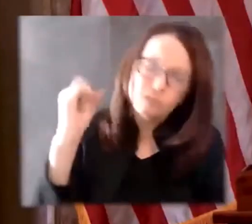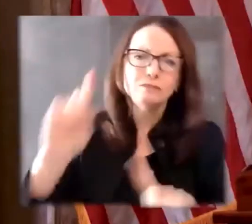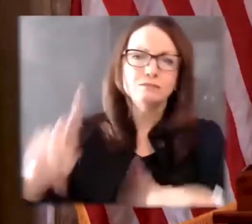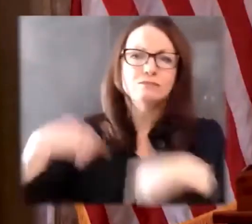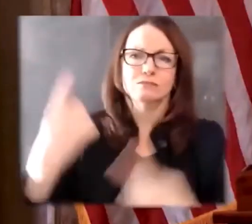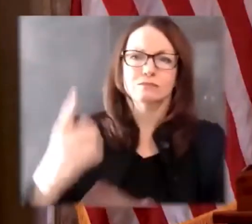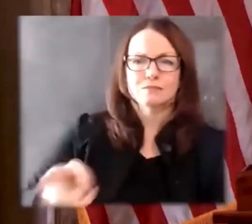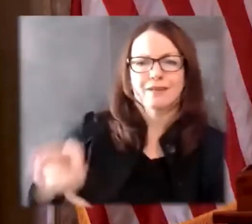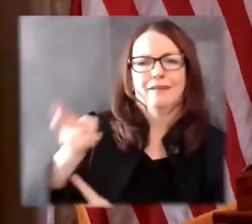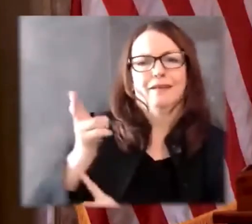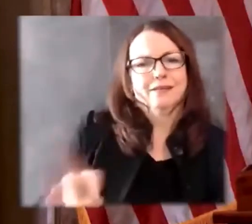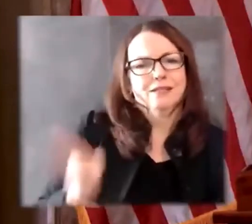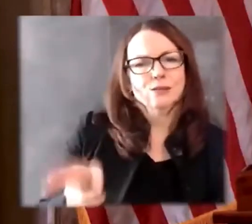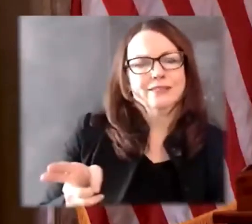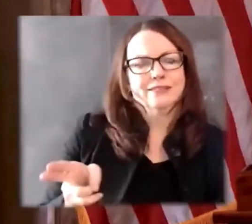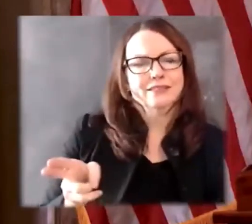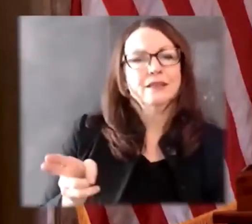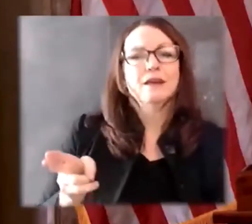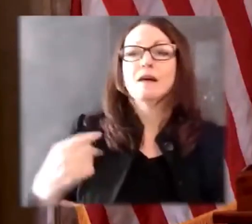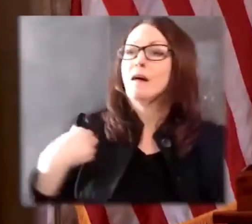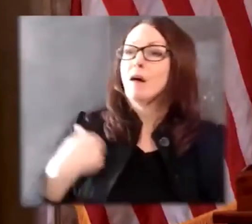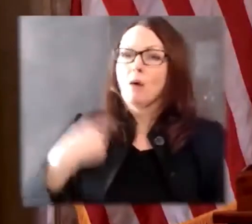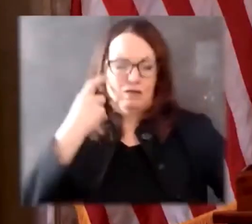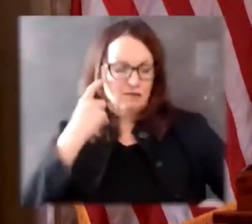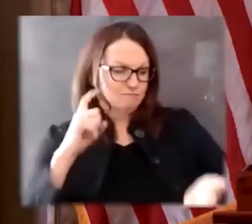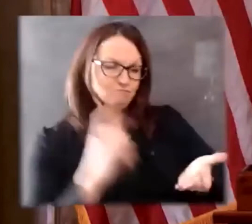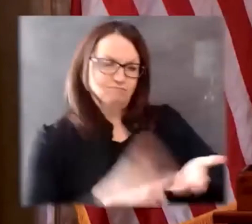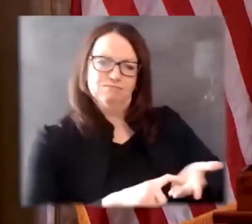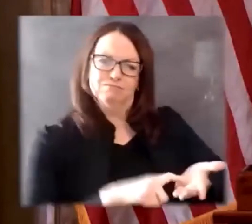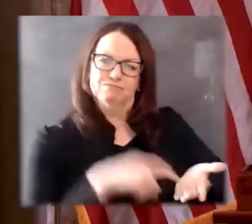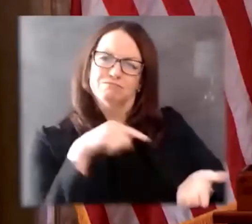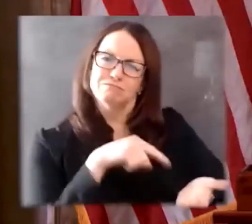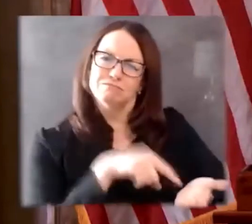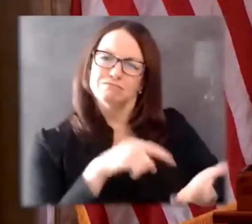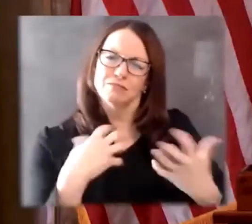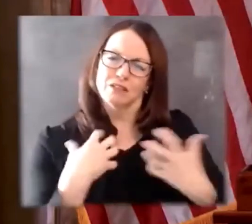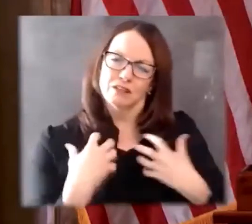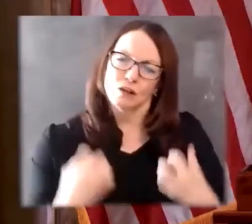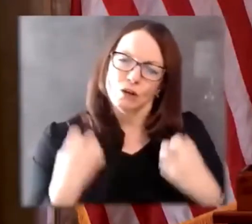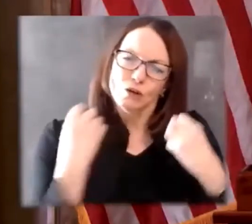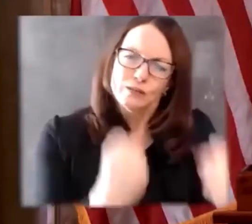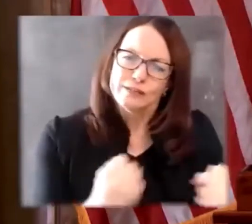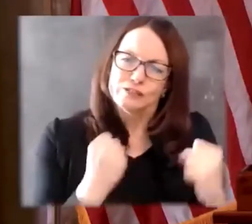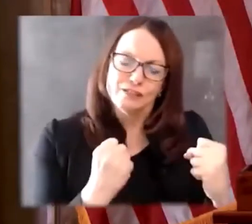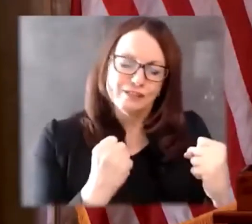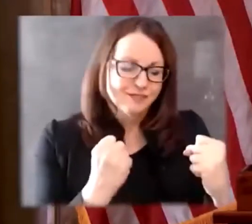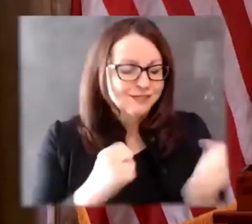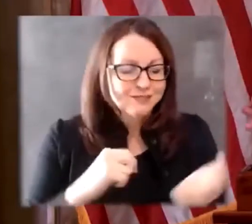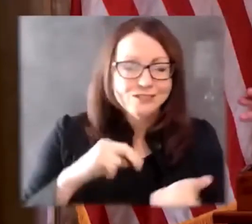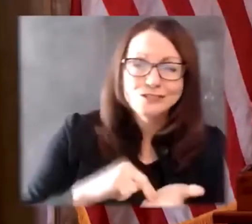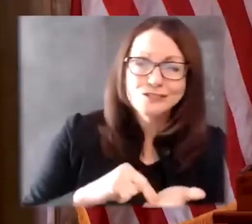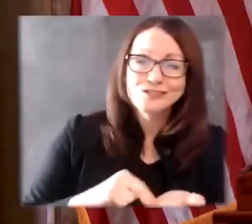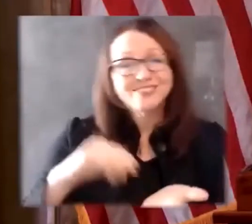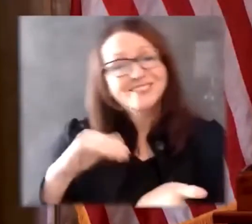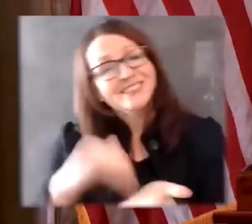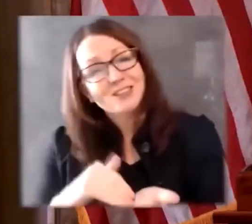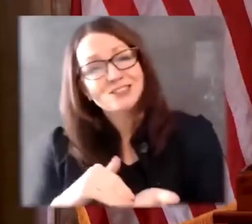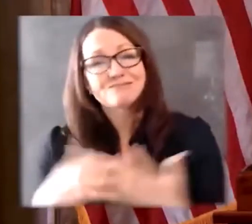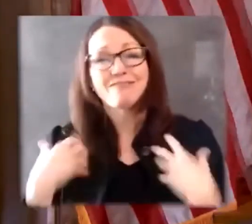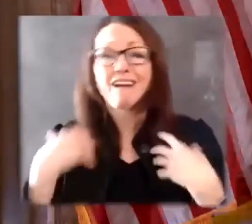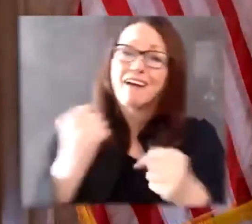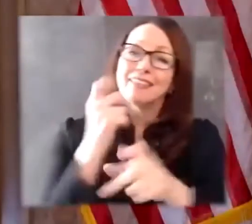and hallways, and the doctors and nurses and healthcare workers who've braced themselves on the way to work and walked through the door